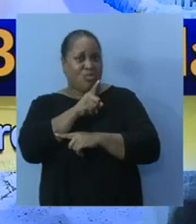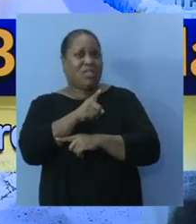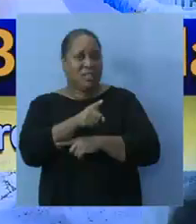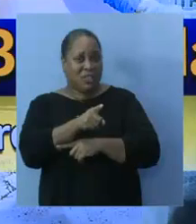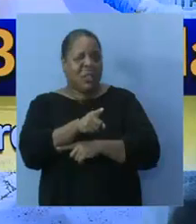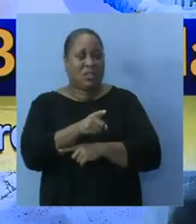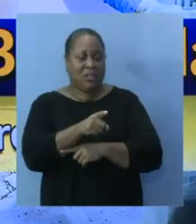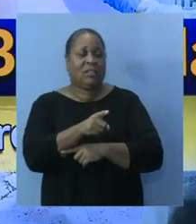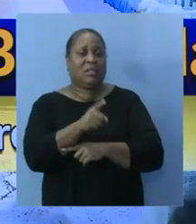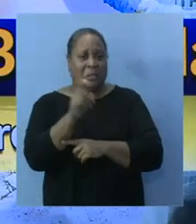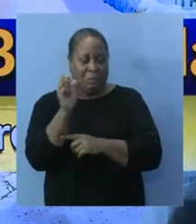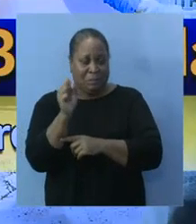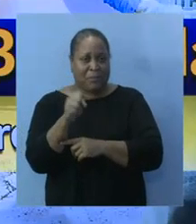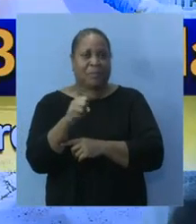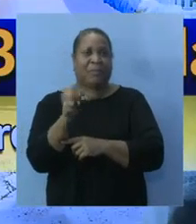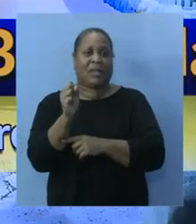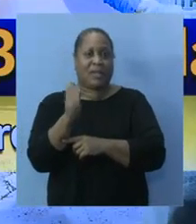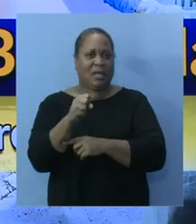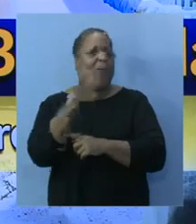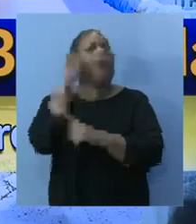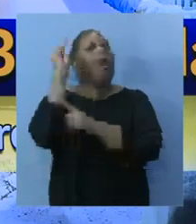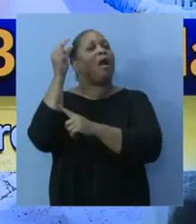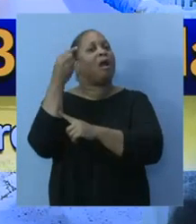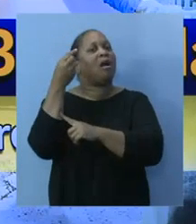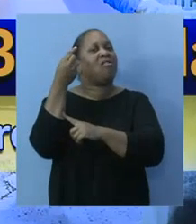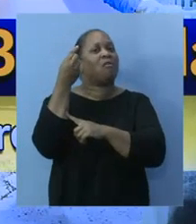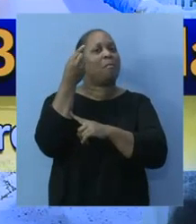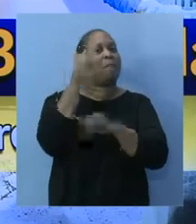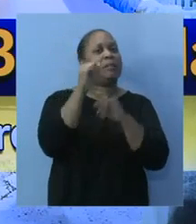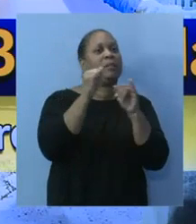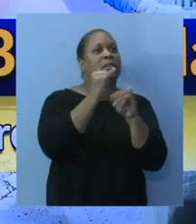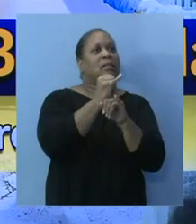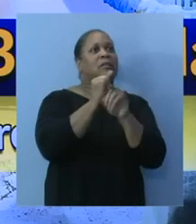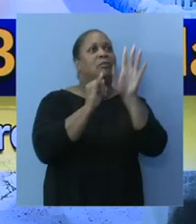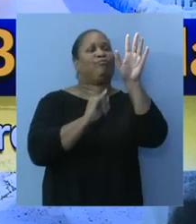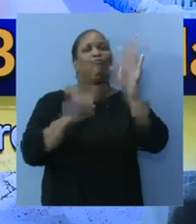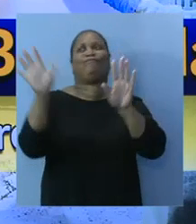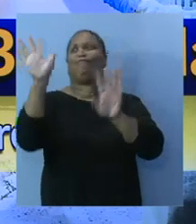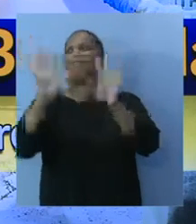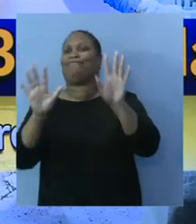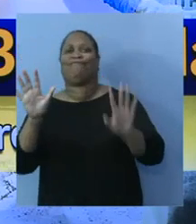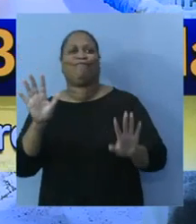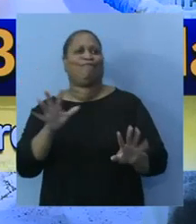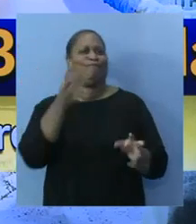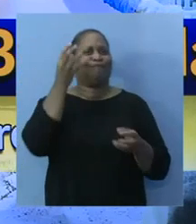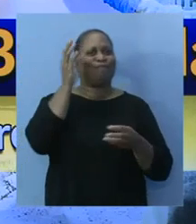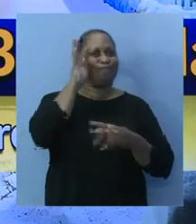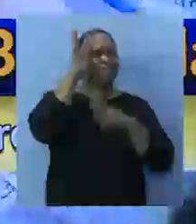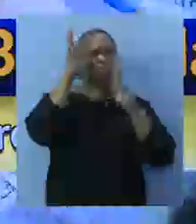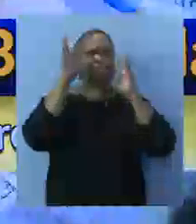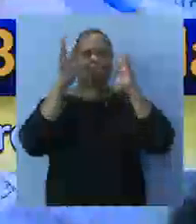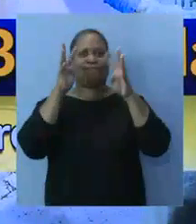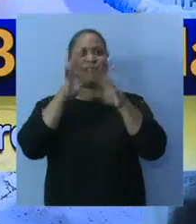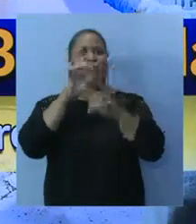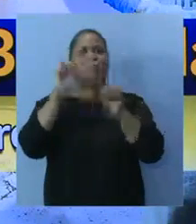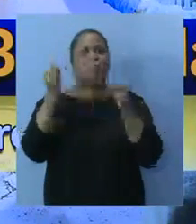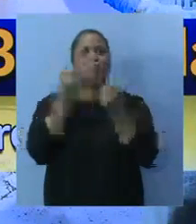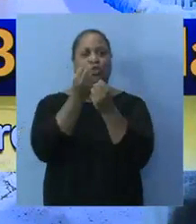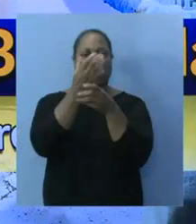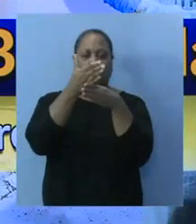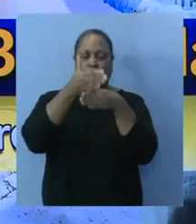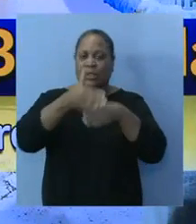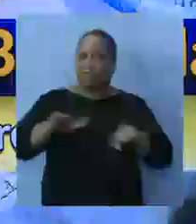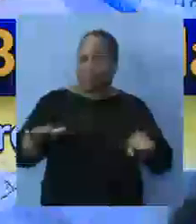are certainly governments around the world that will take pleasure in fomenting social division and